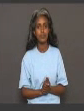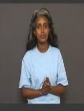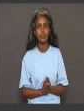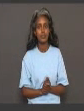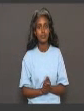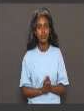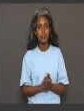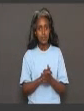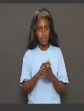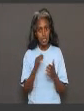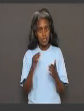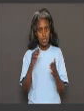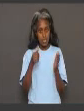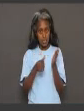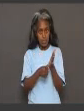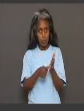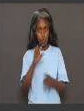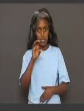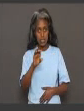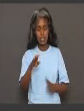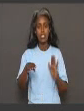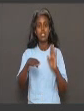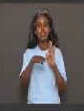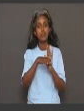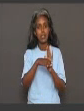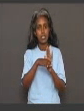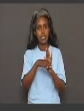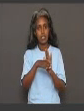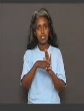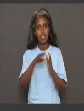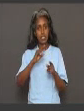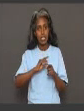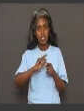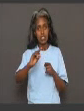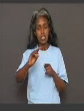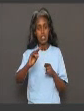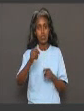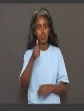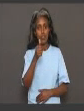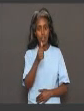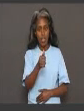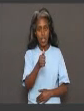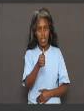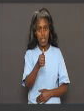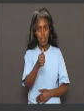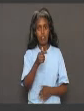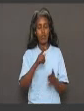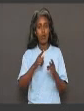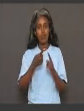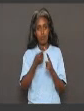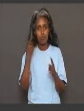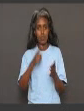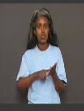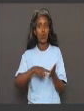The symbol C represents the distance of A from the origin